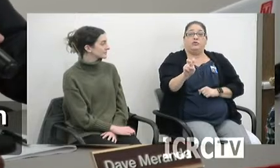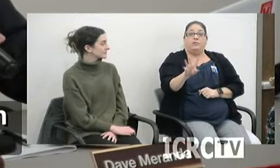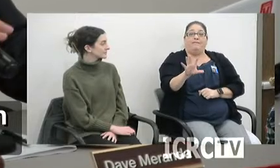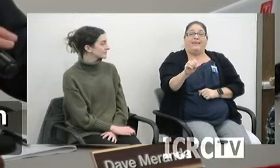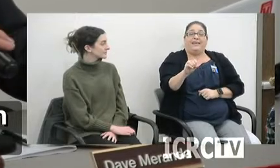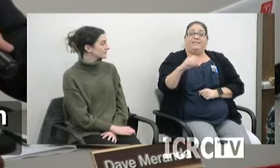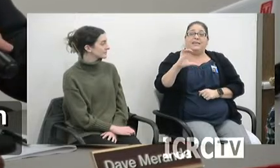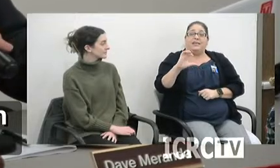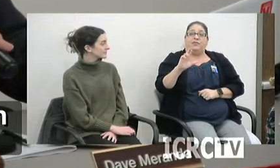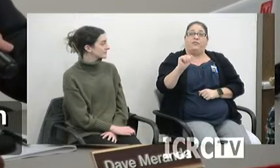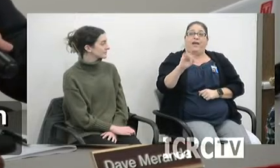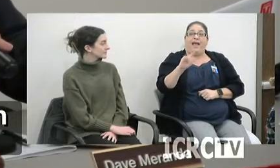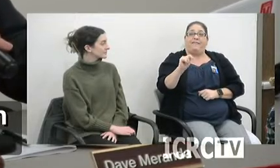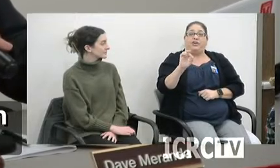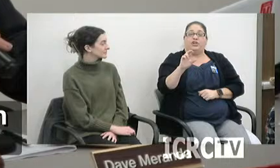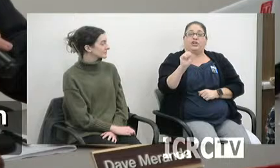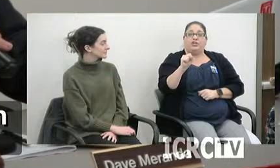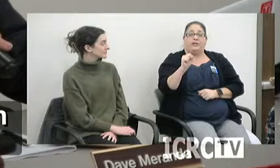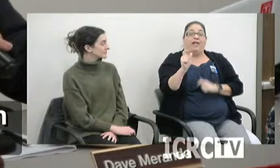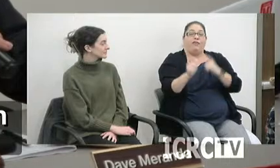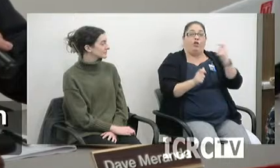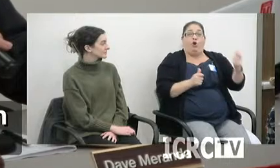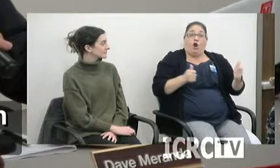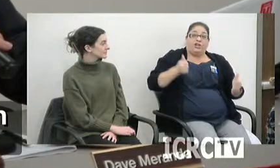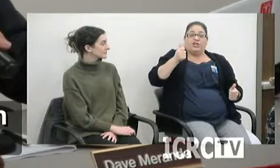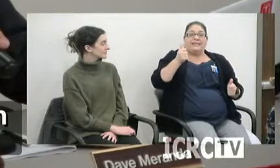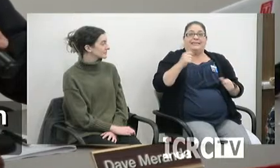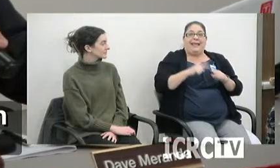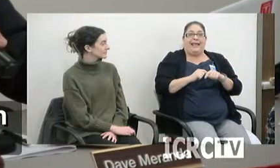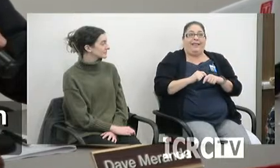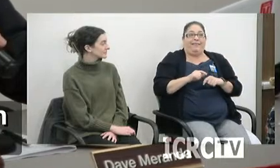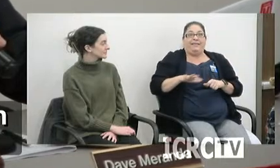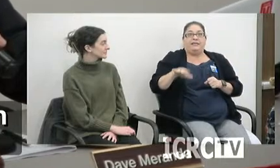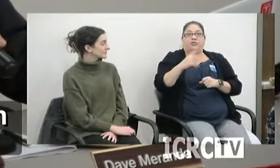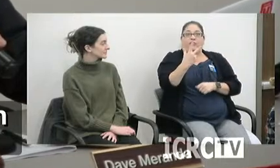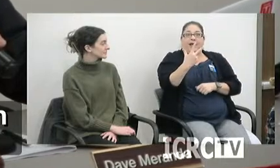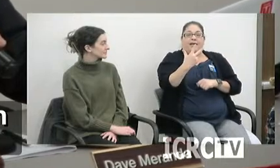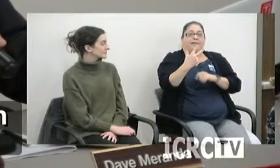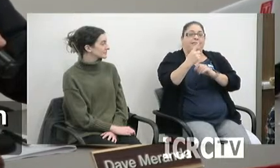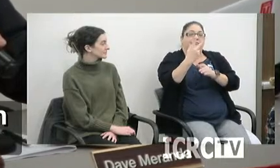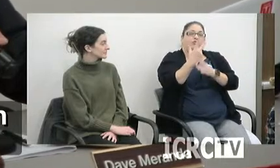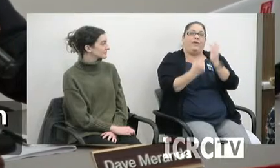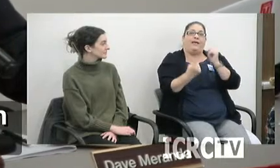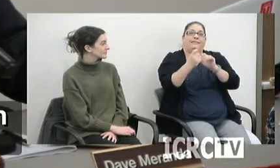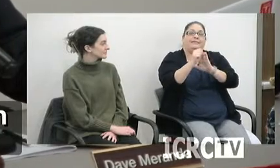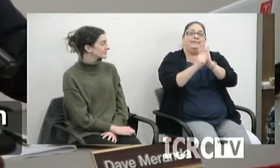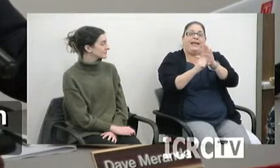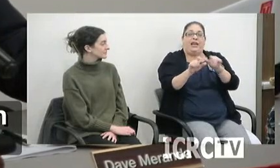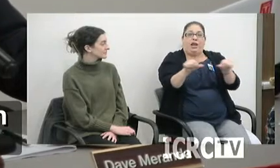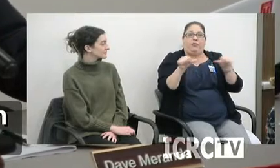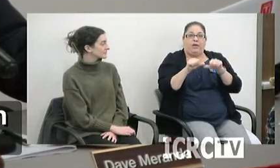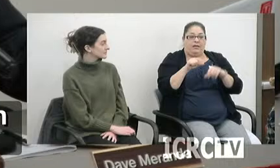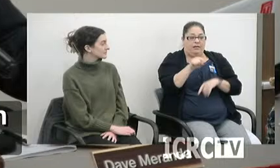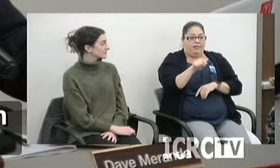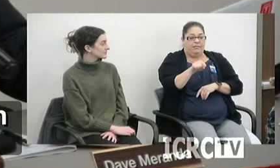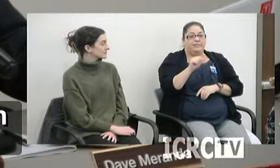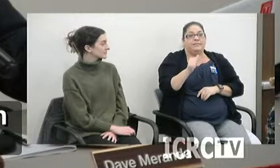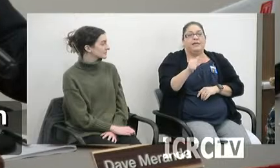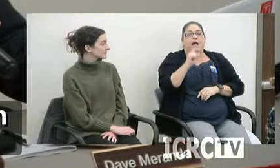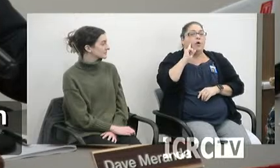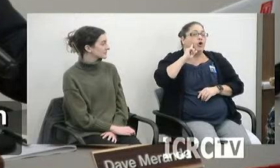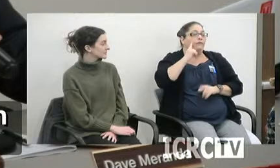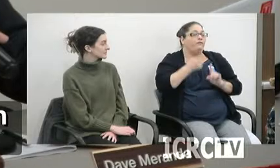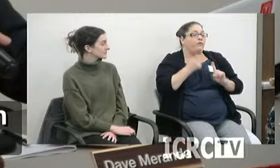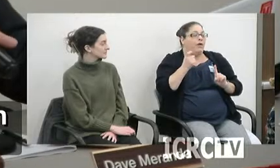crafters, making it the largest craft show in the tri-state area. In the tri-state area, and also I heard